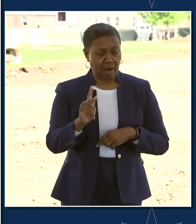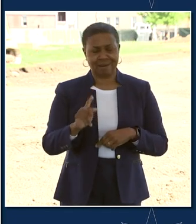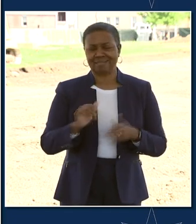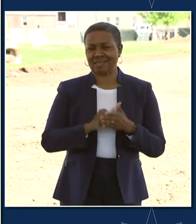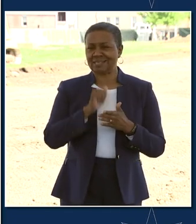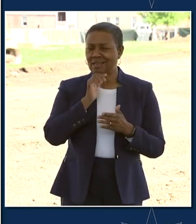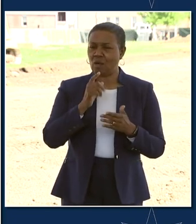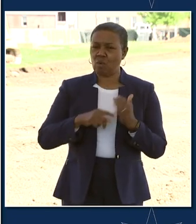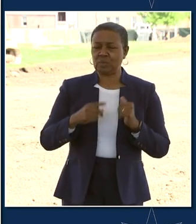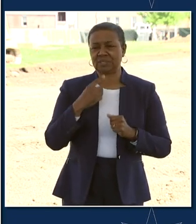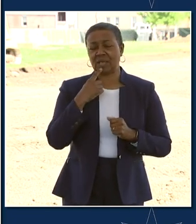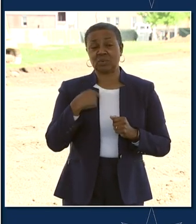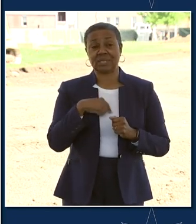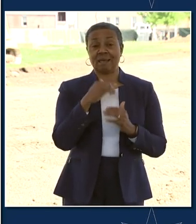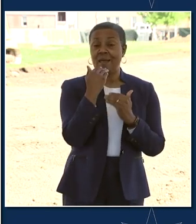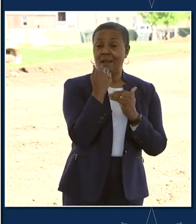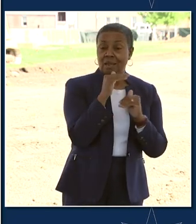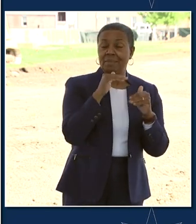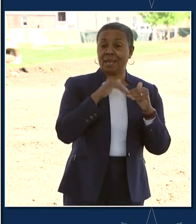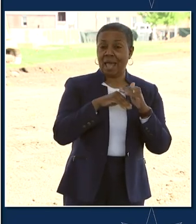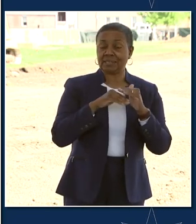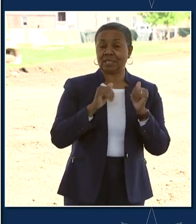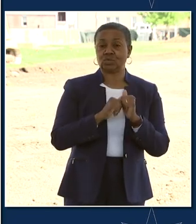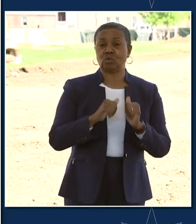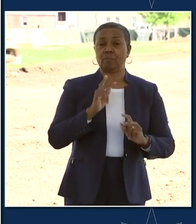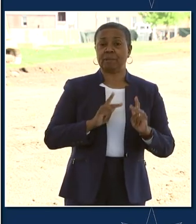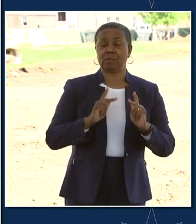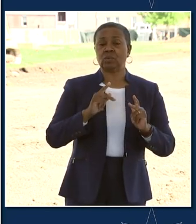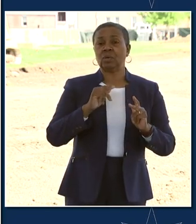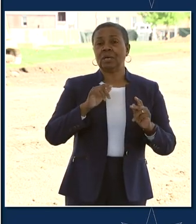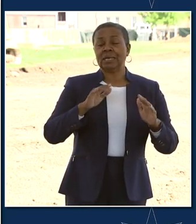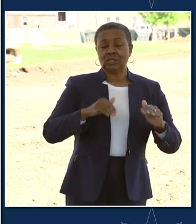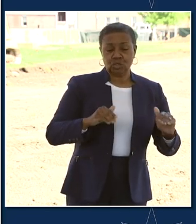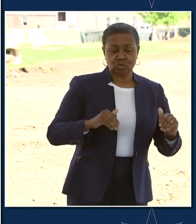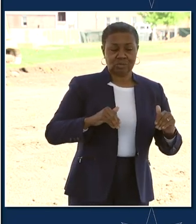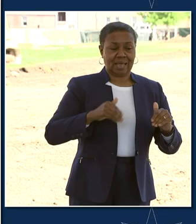saying. We're saying limited access to unaccompanied minors